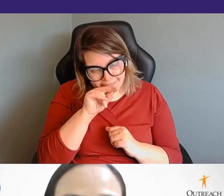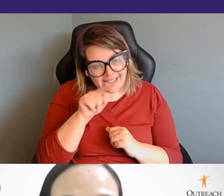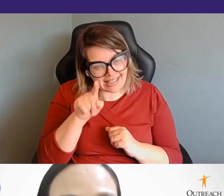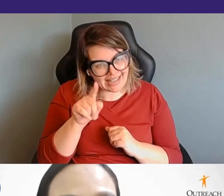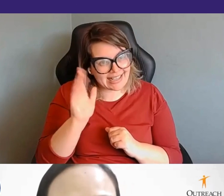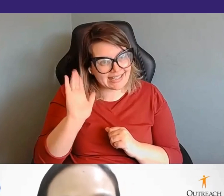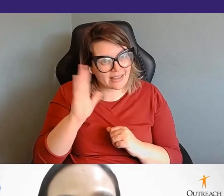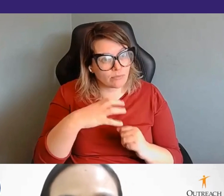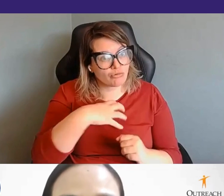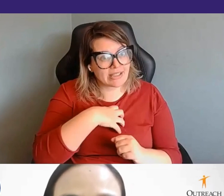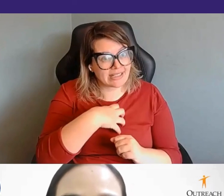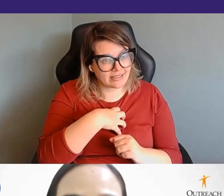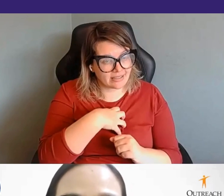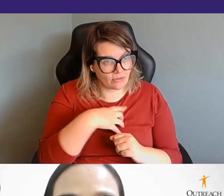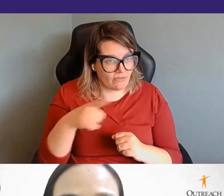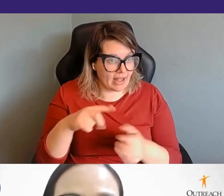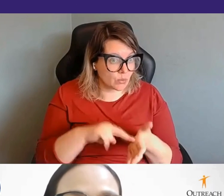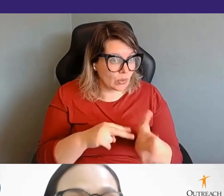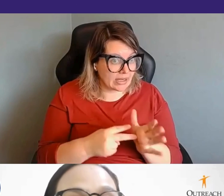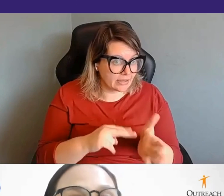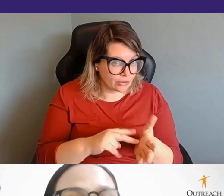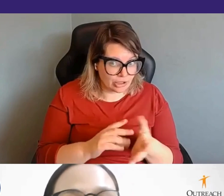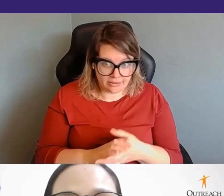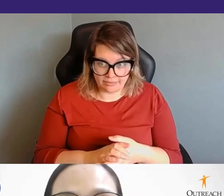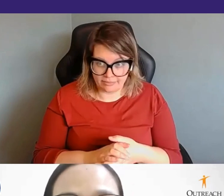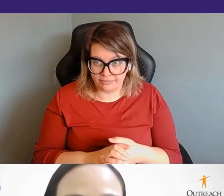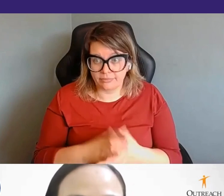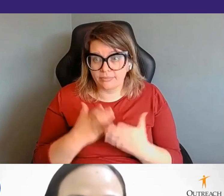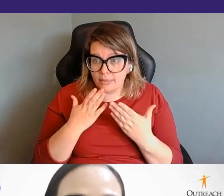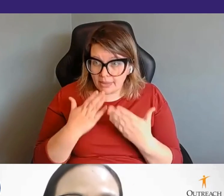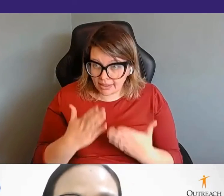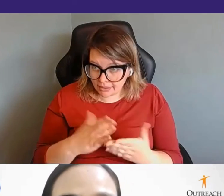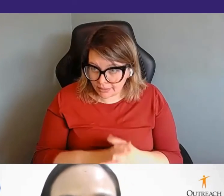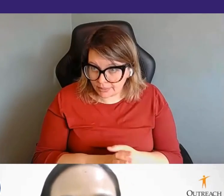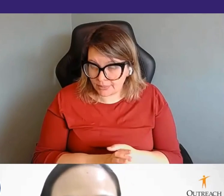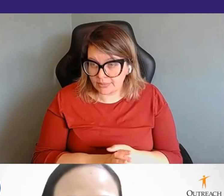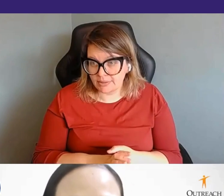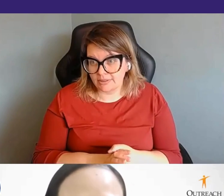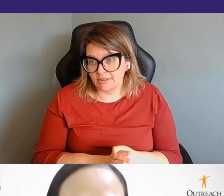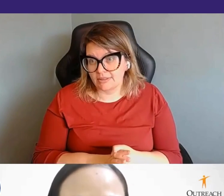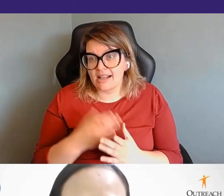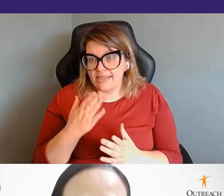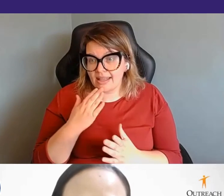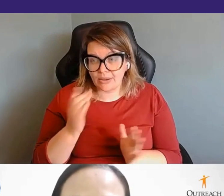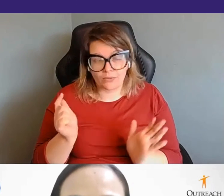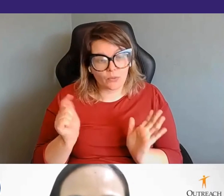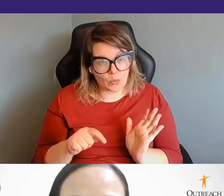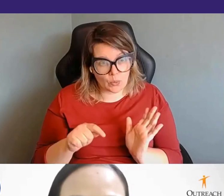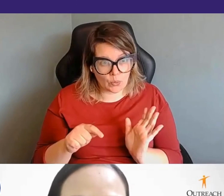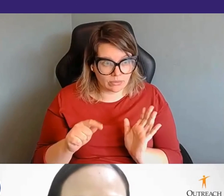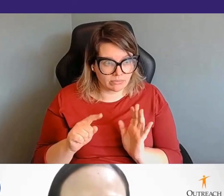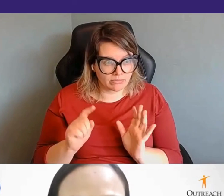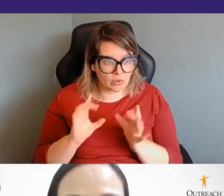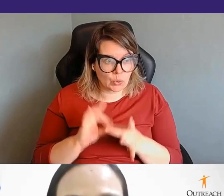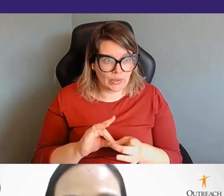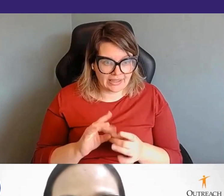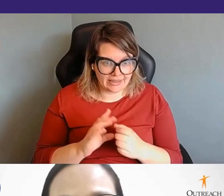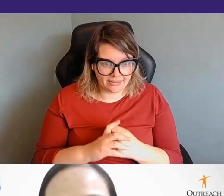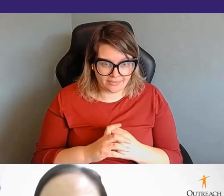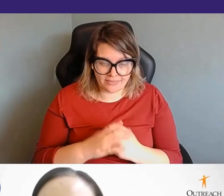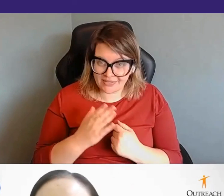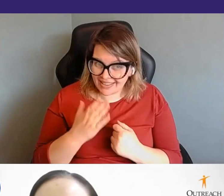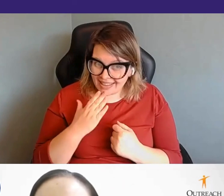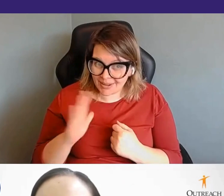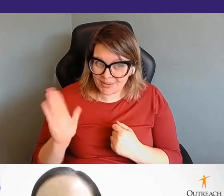of the organization in Papakulan. Thank you, Kuya Buchay, for joining tonight. Thank you, Kuya.